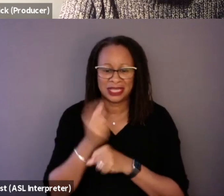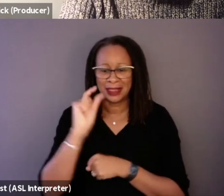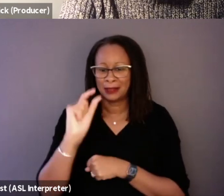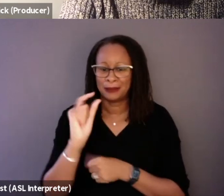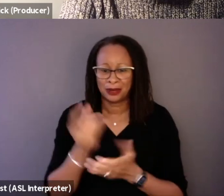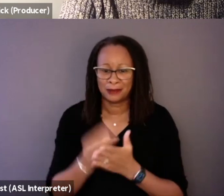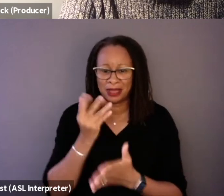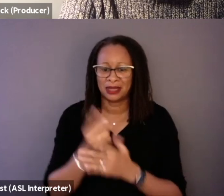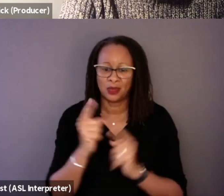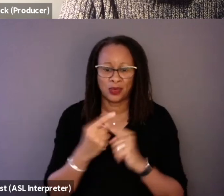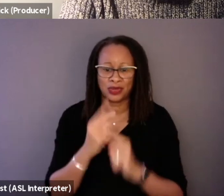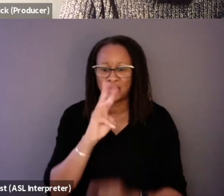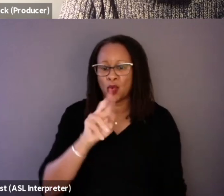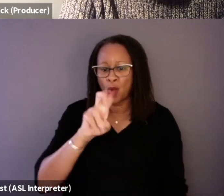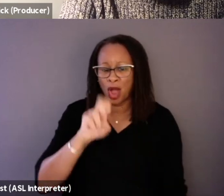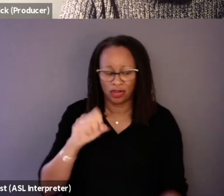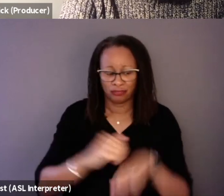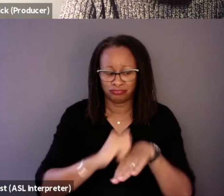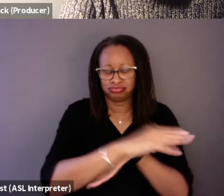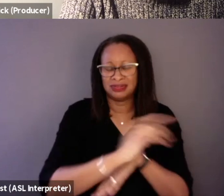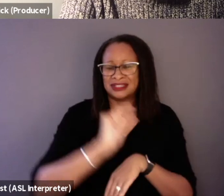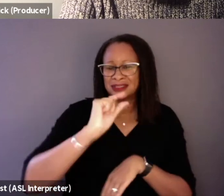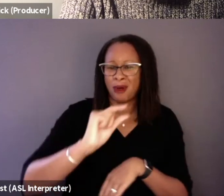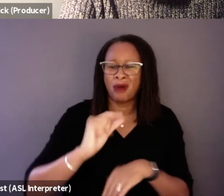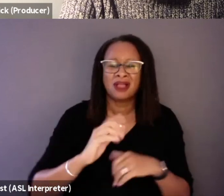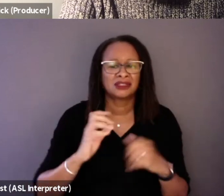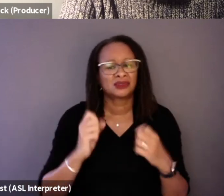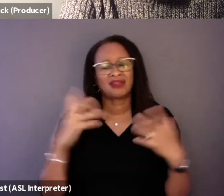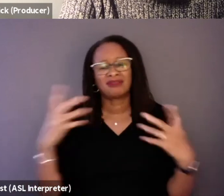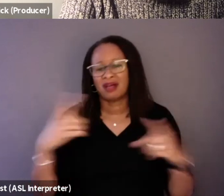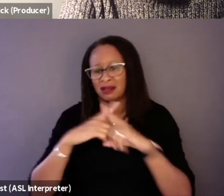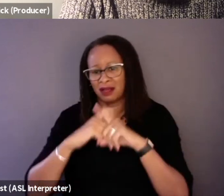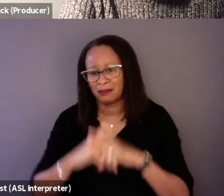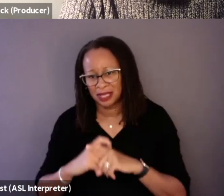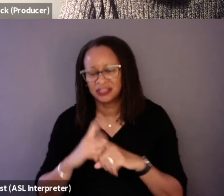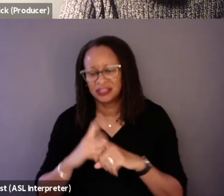you wire it over at a time. So there's just a lot of complications.